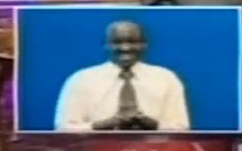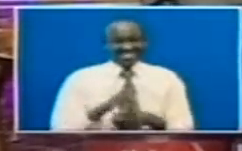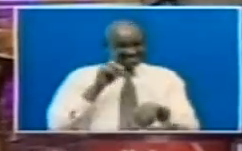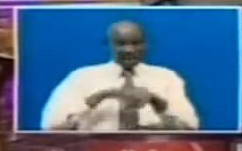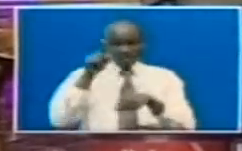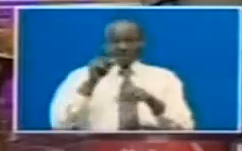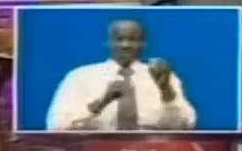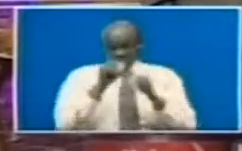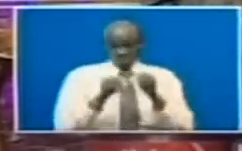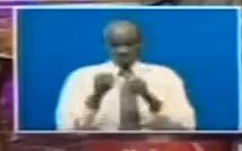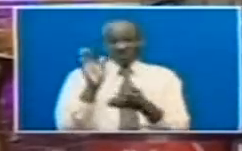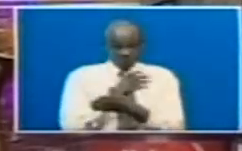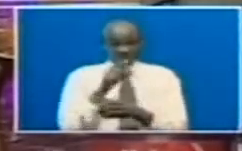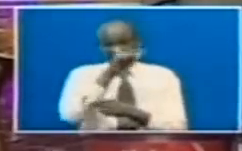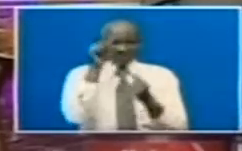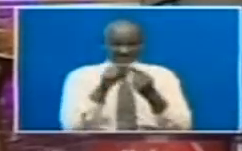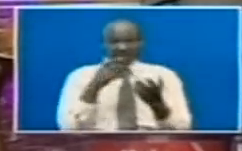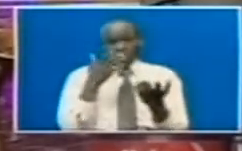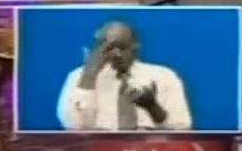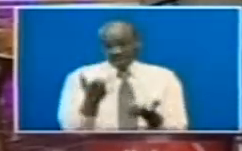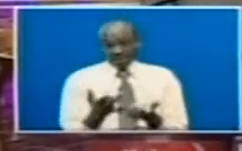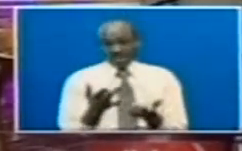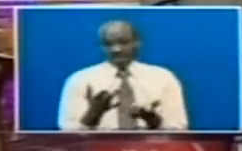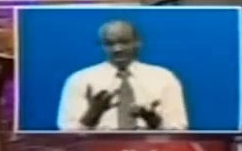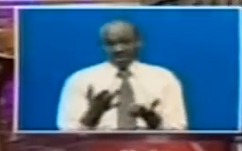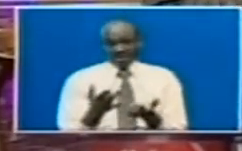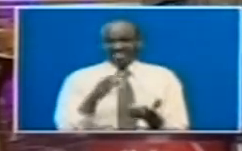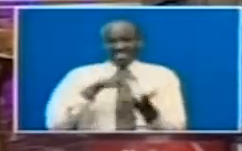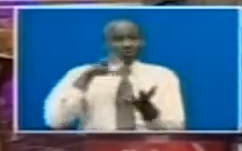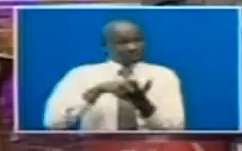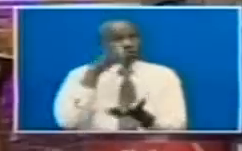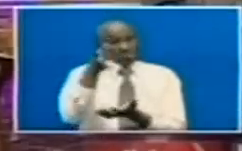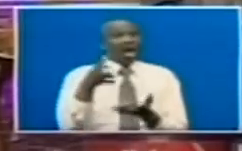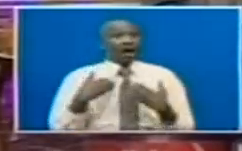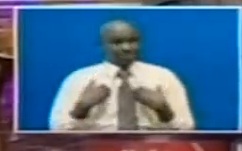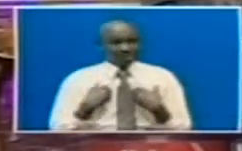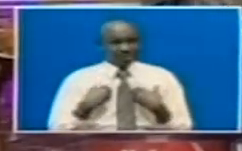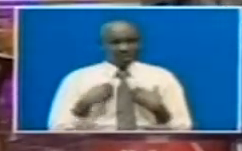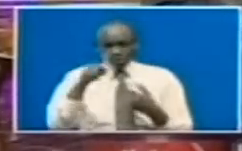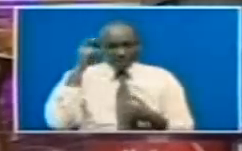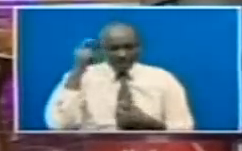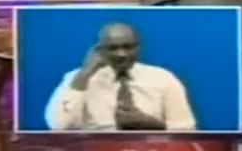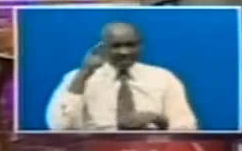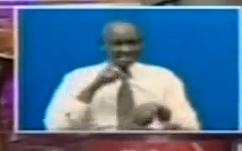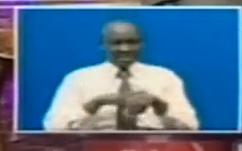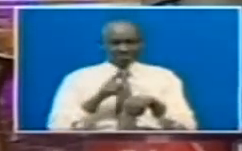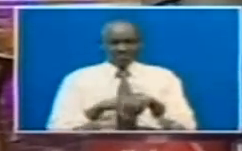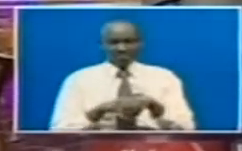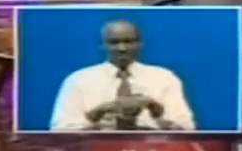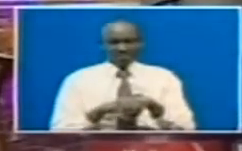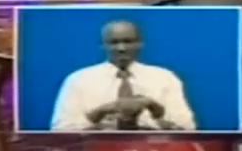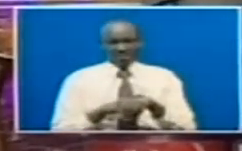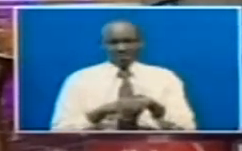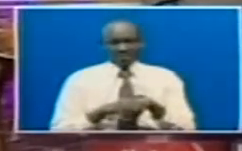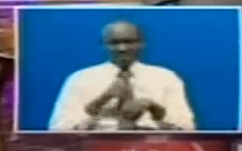I composed it particularly because of the situation. The situation, yes. When I kumbuka wakati Kenyatta didiwe,